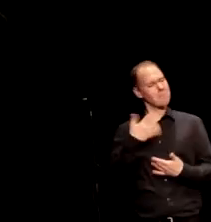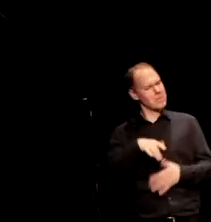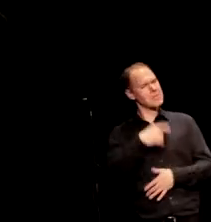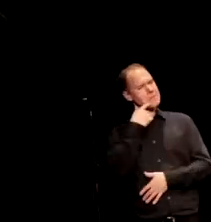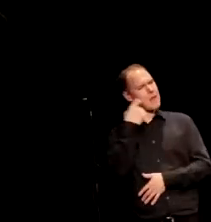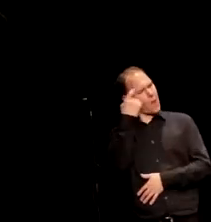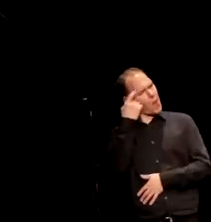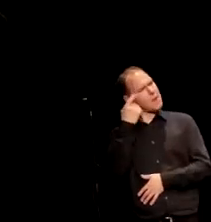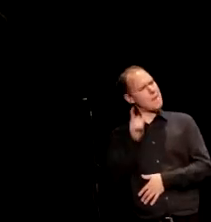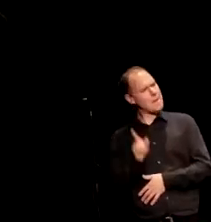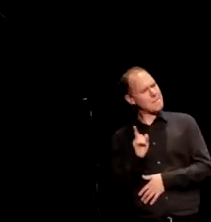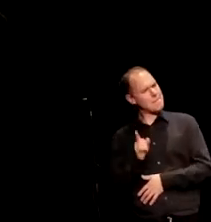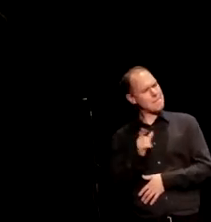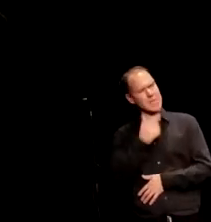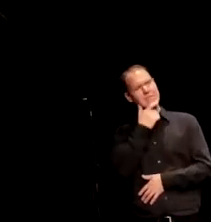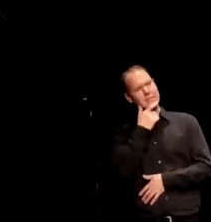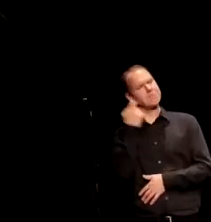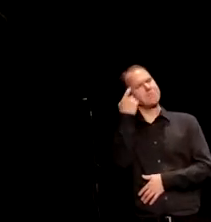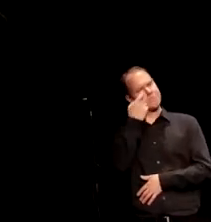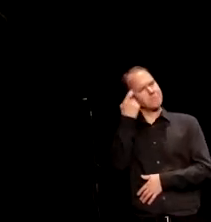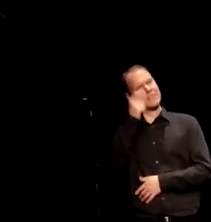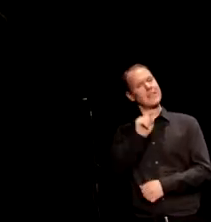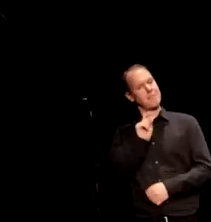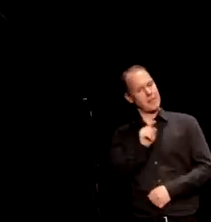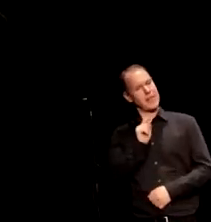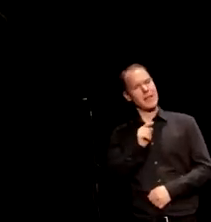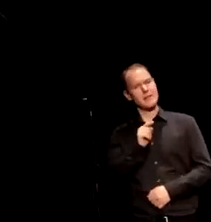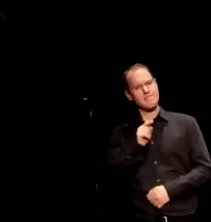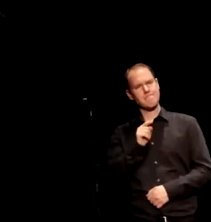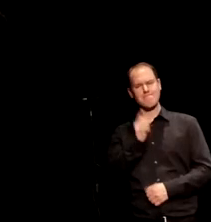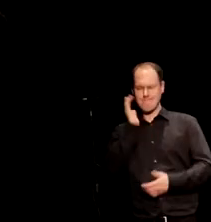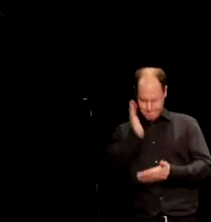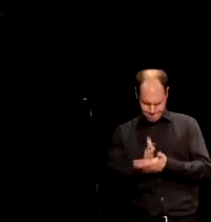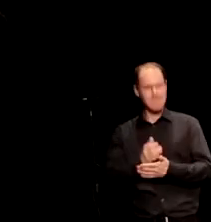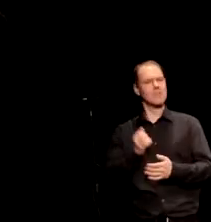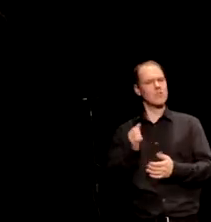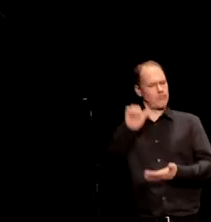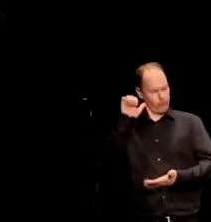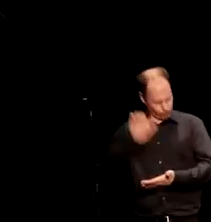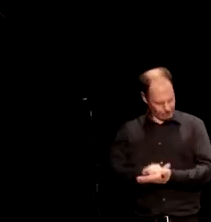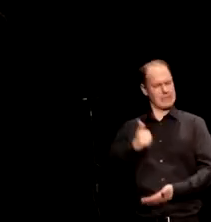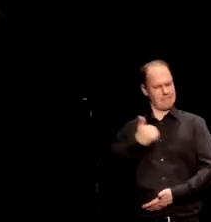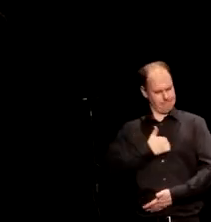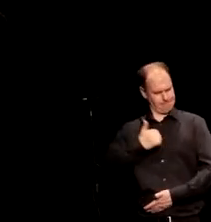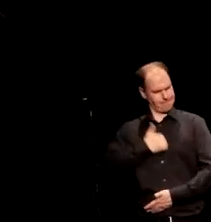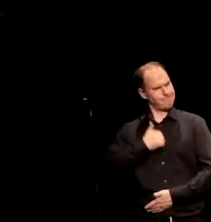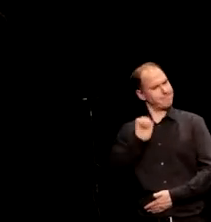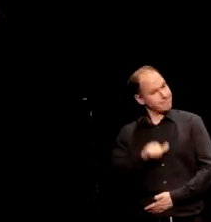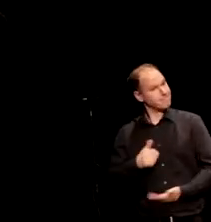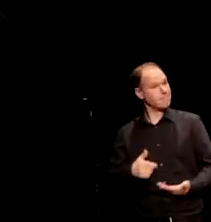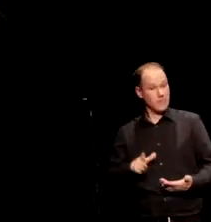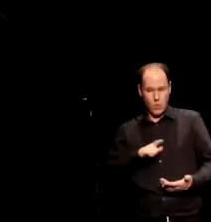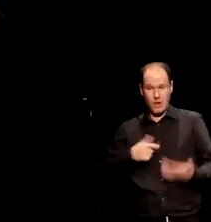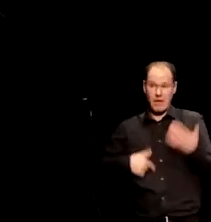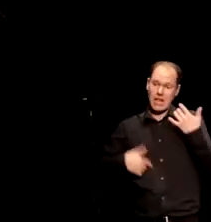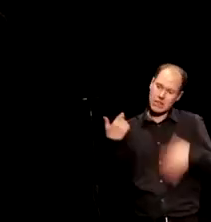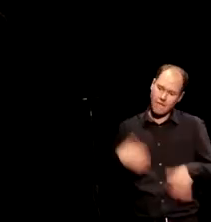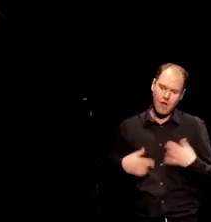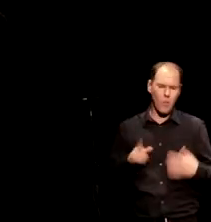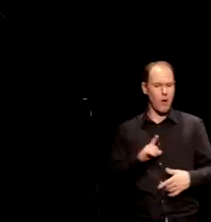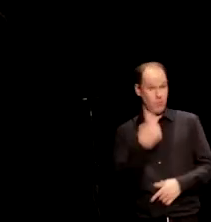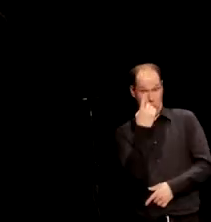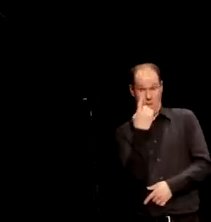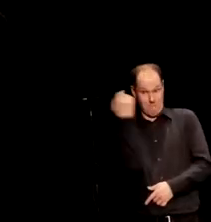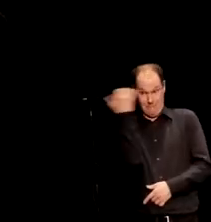I have thought of everything, and I am sure that I have done the right thing. I mean, why should I suffer so for one